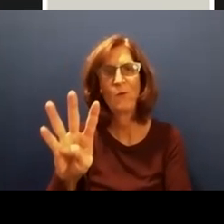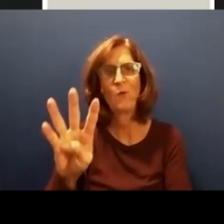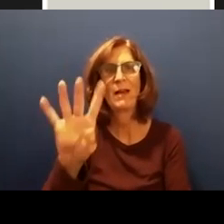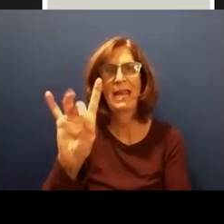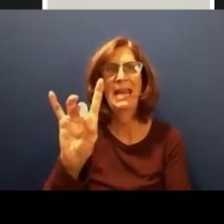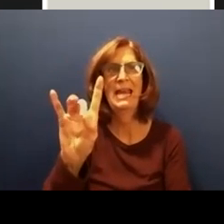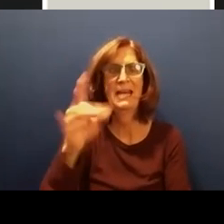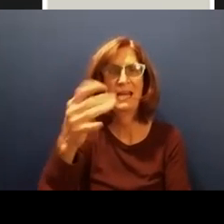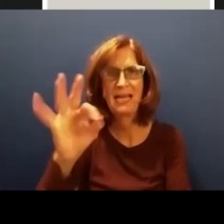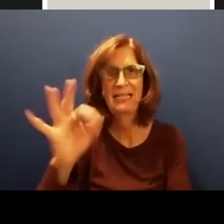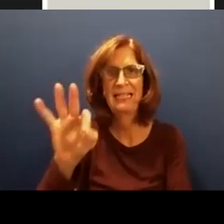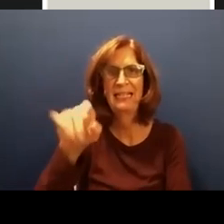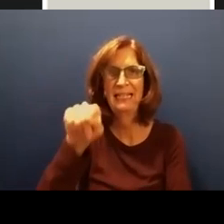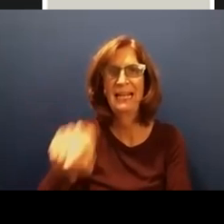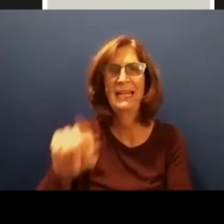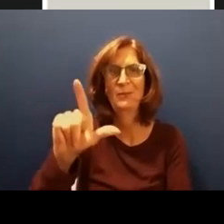$2,224,819.24.